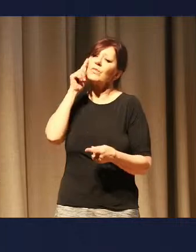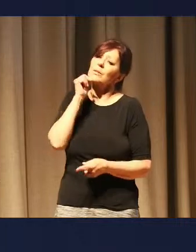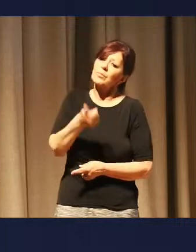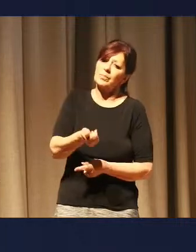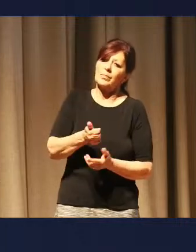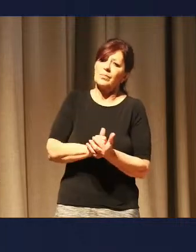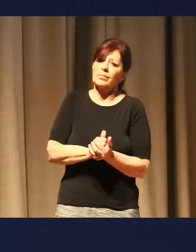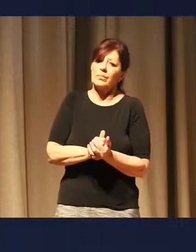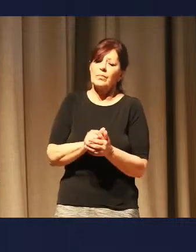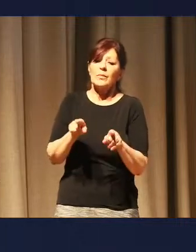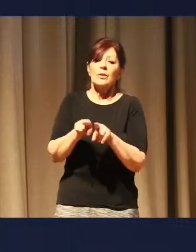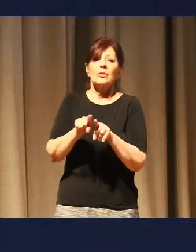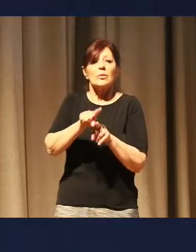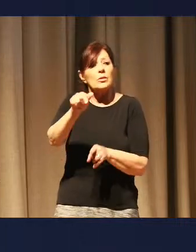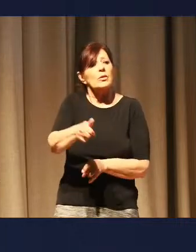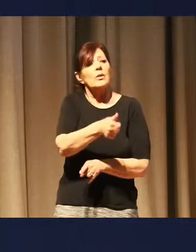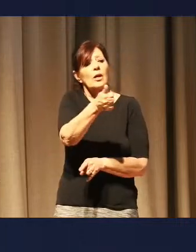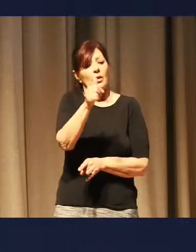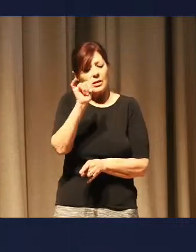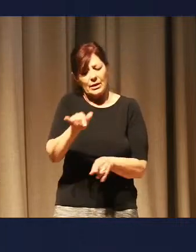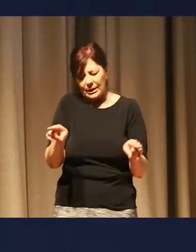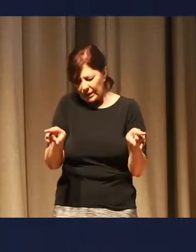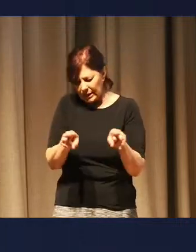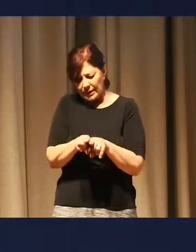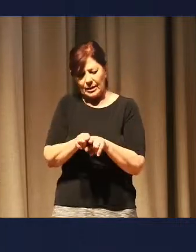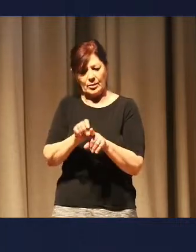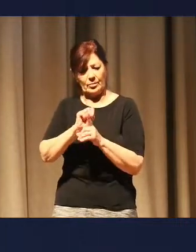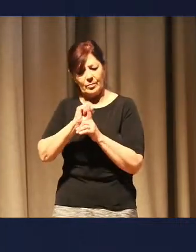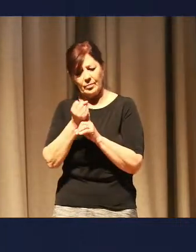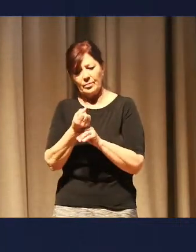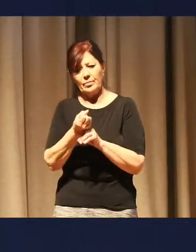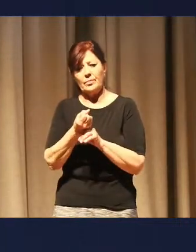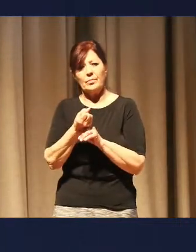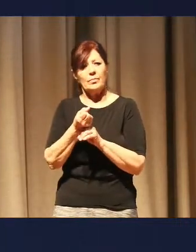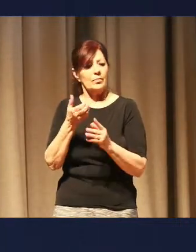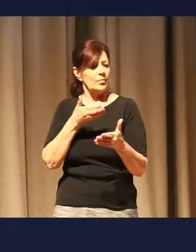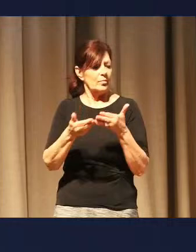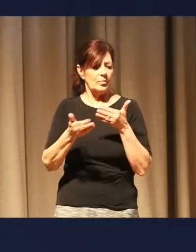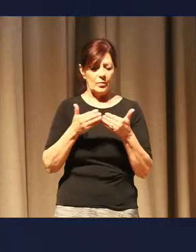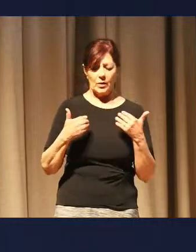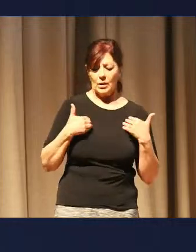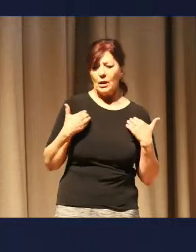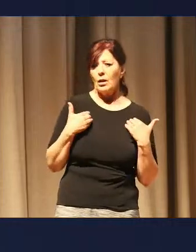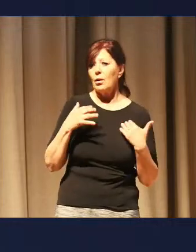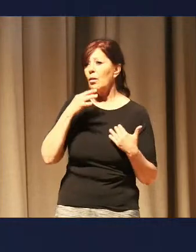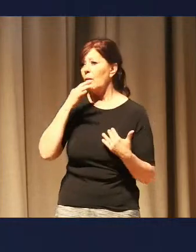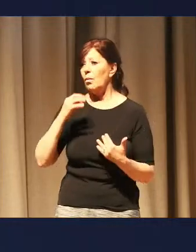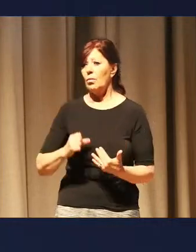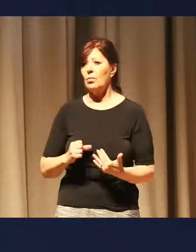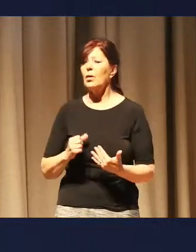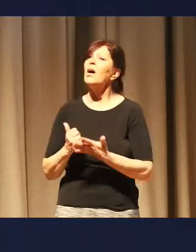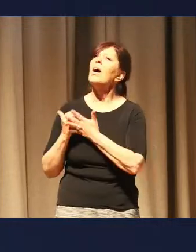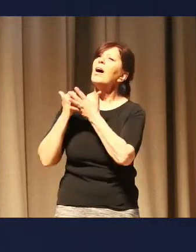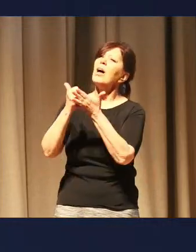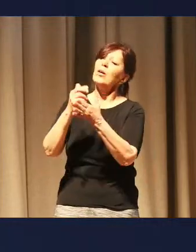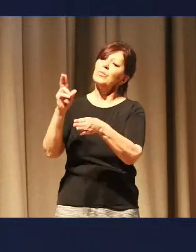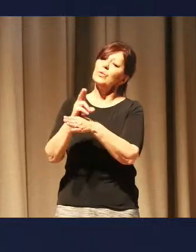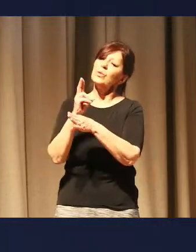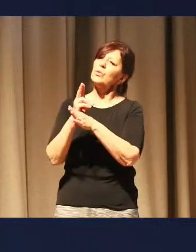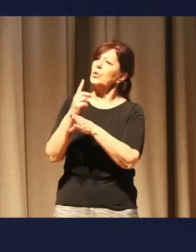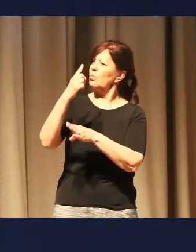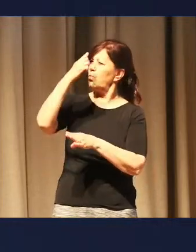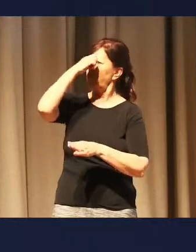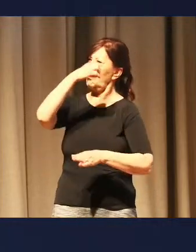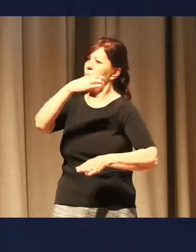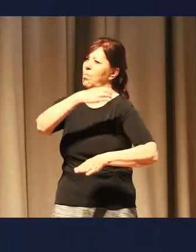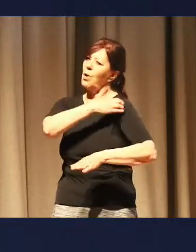themselves, as well as others in that same situation, whether young or old. Help us to use the brain